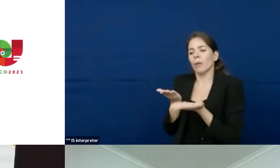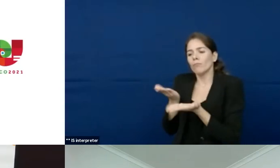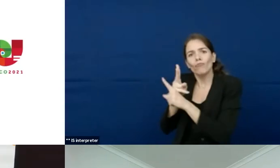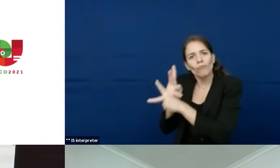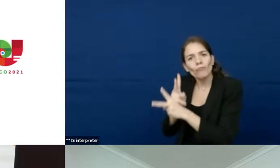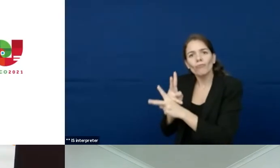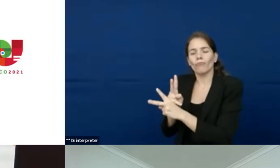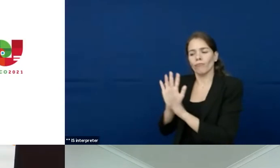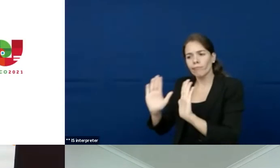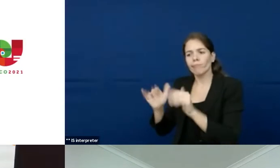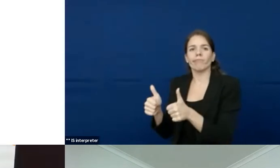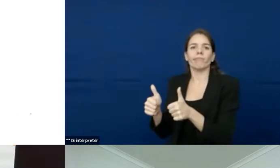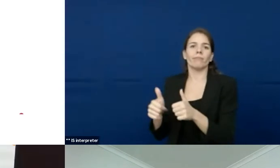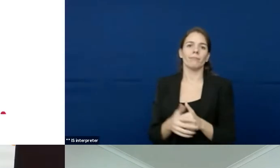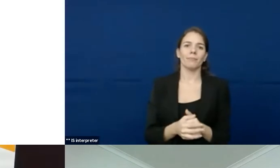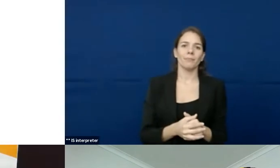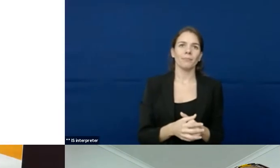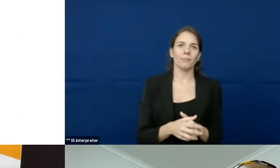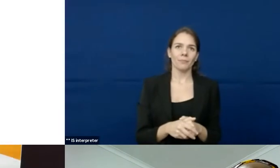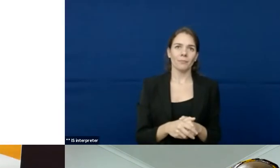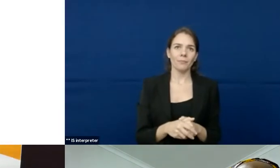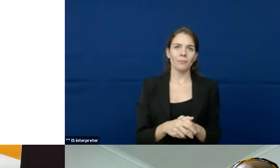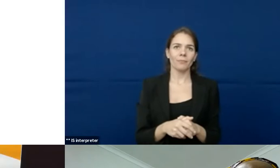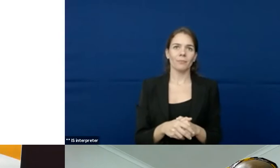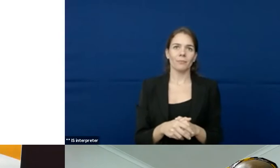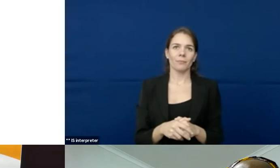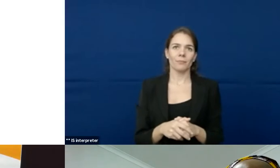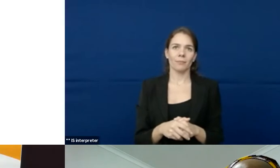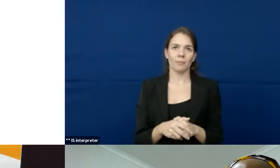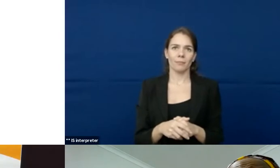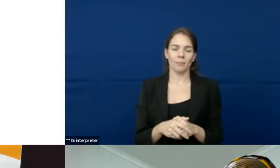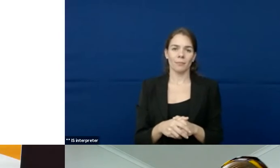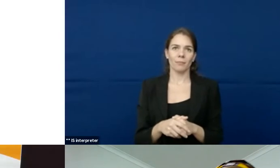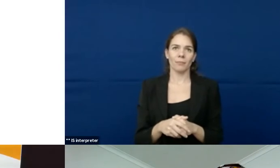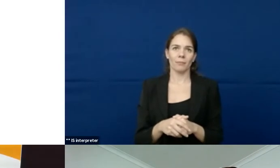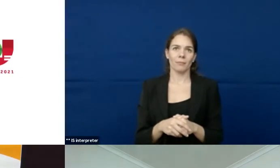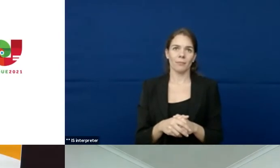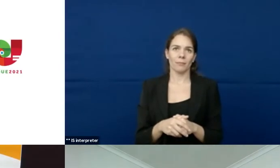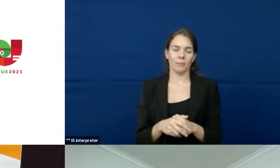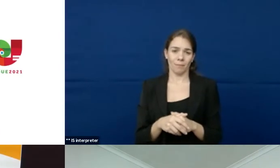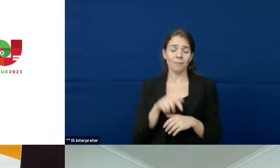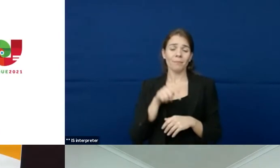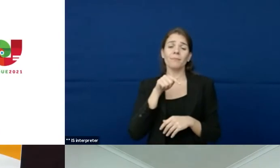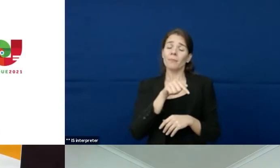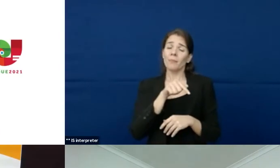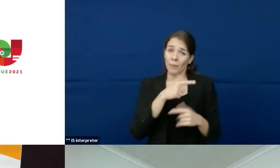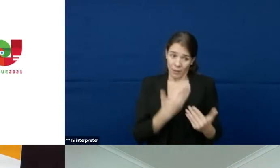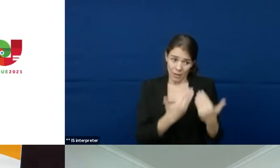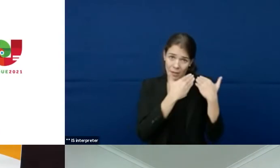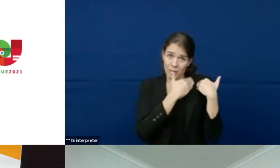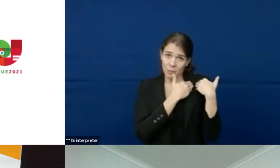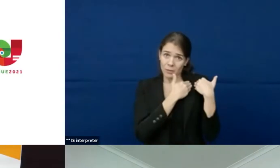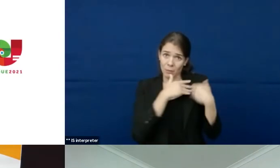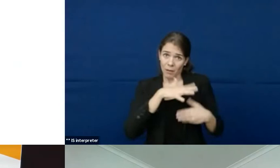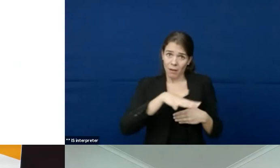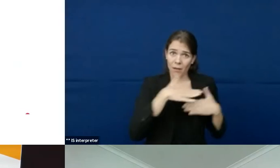can always easily walk off and say, well, you deal with this because it's fairly embarrassing for them. We must